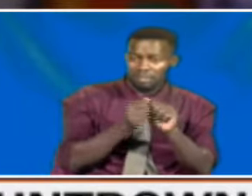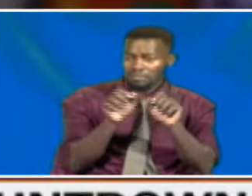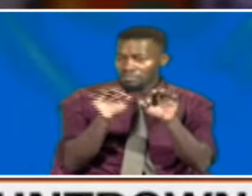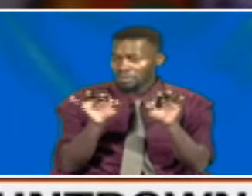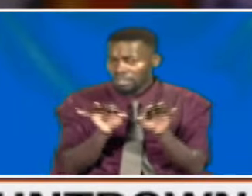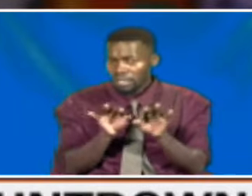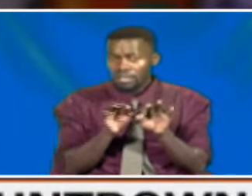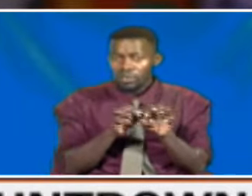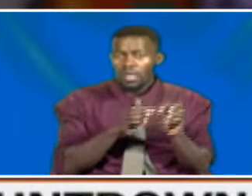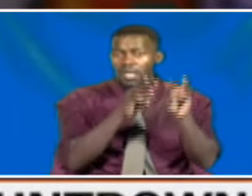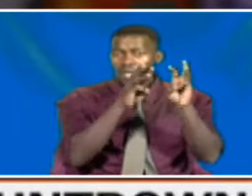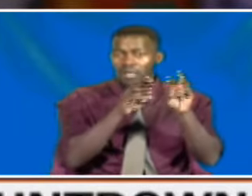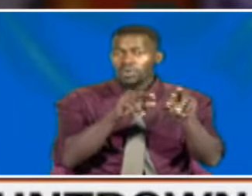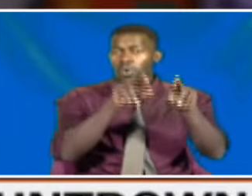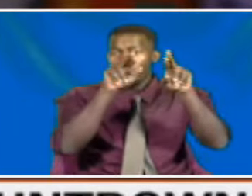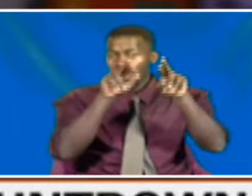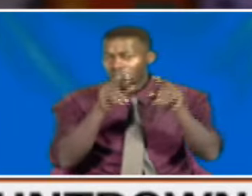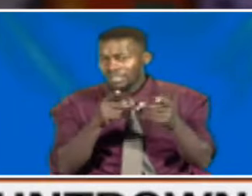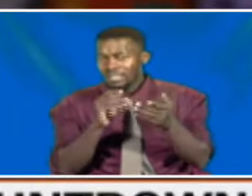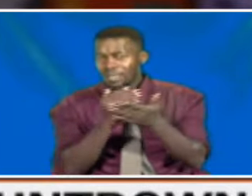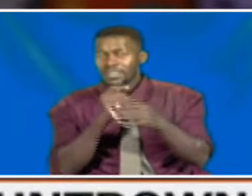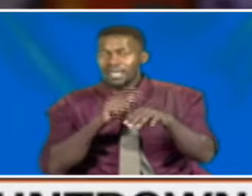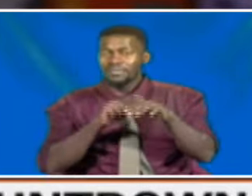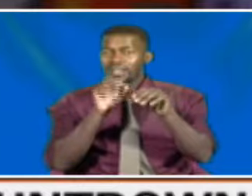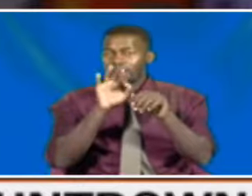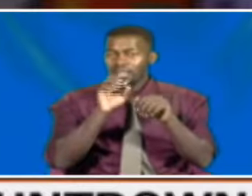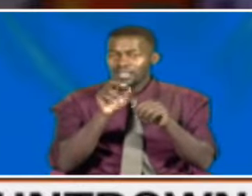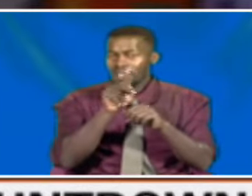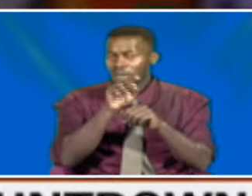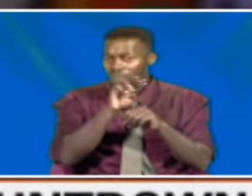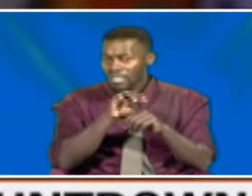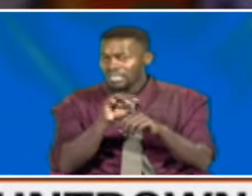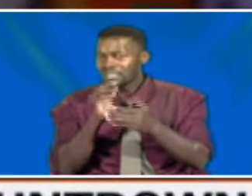wakati naenda 30 kilometers, kuna wakati naenda 10 kilometers,